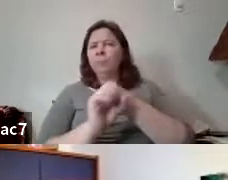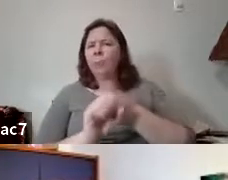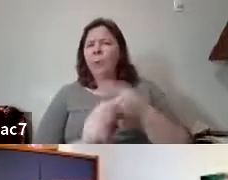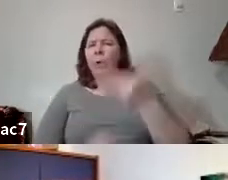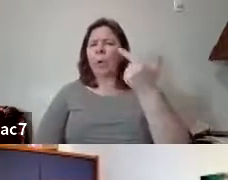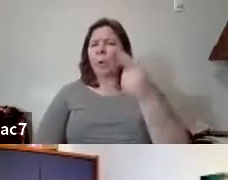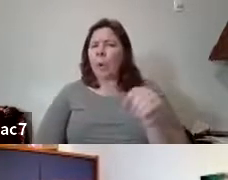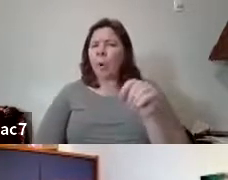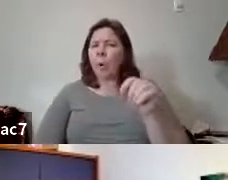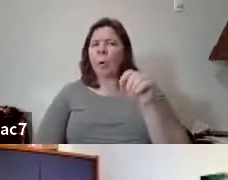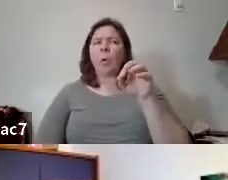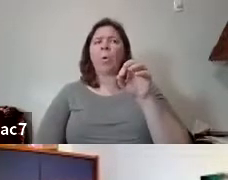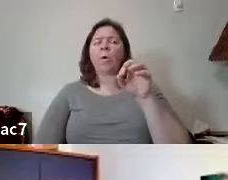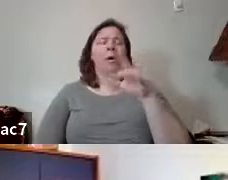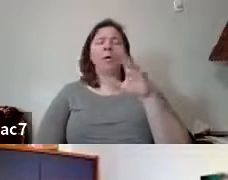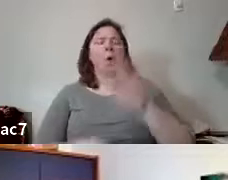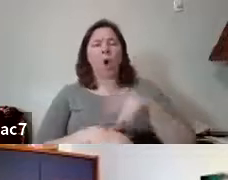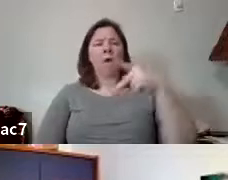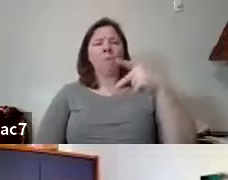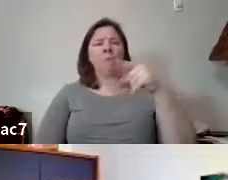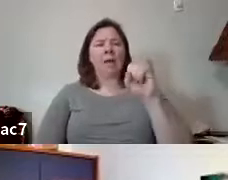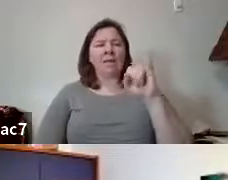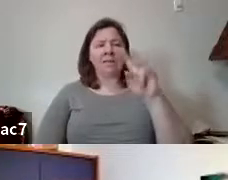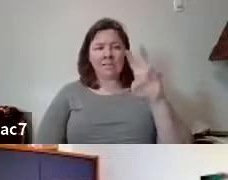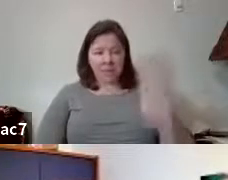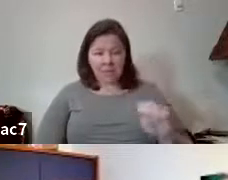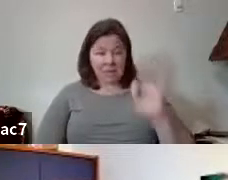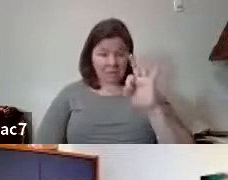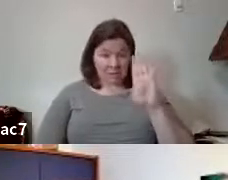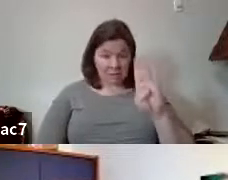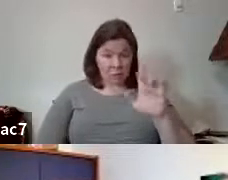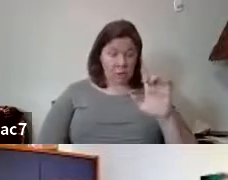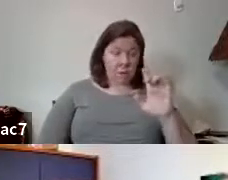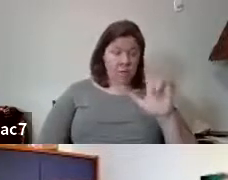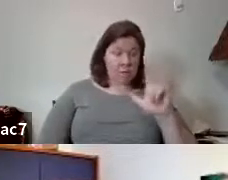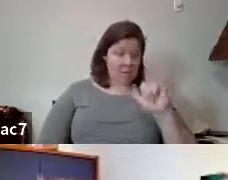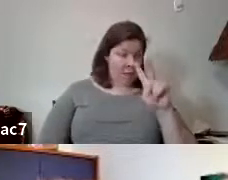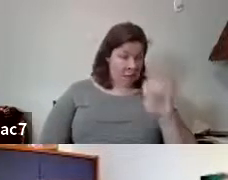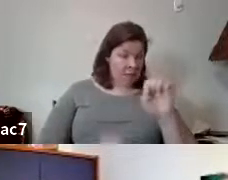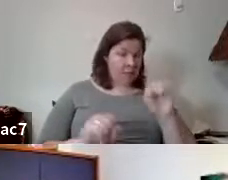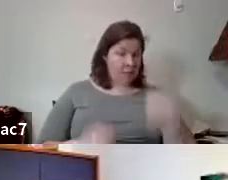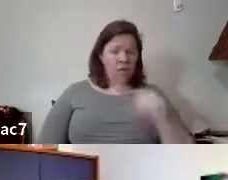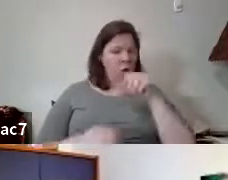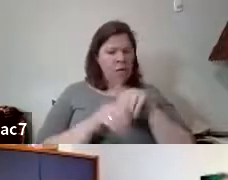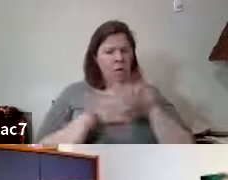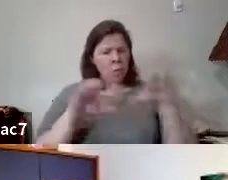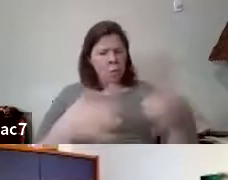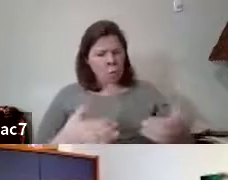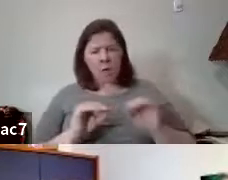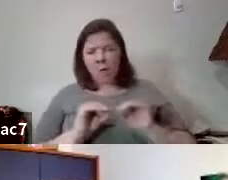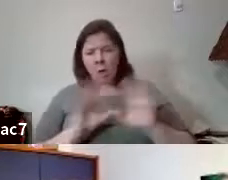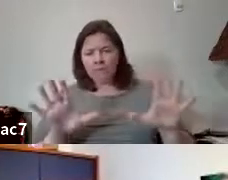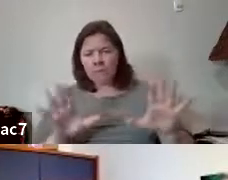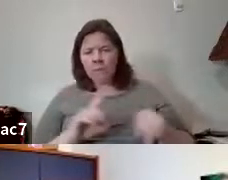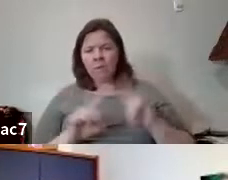create awareness. And when you do a Facebook Live, Facebook likes video. Not in a group, obviously, because it's pointless